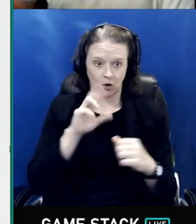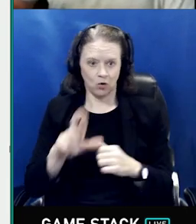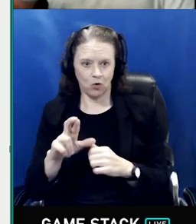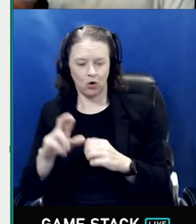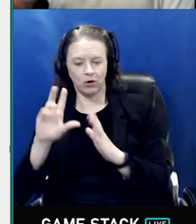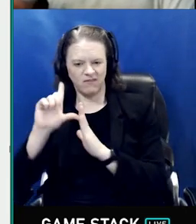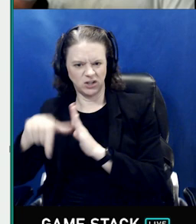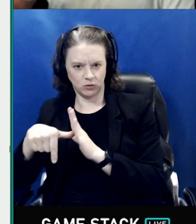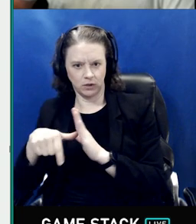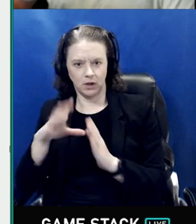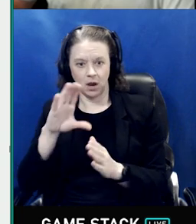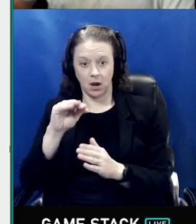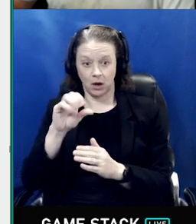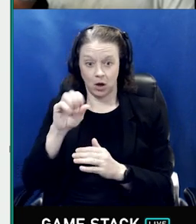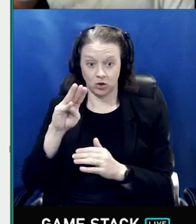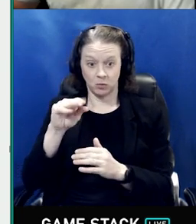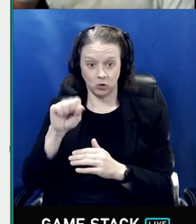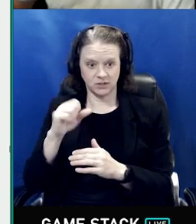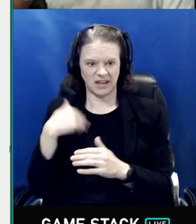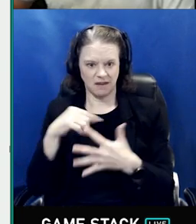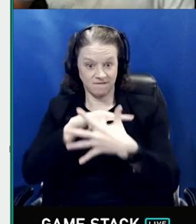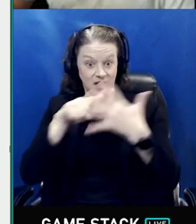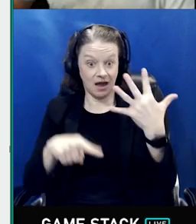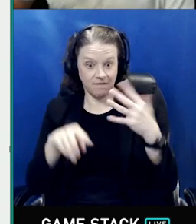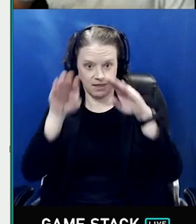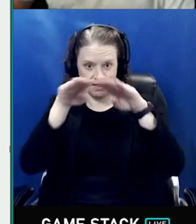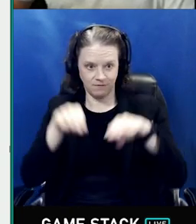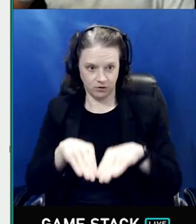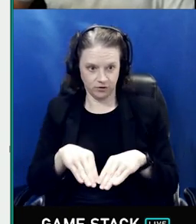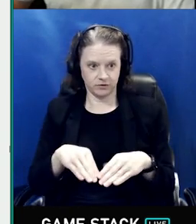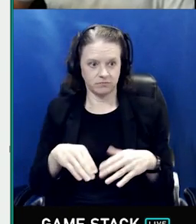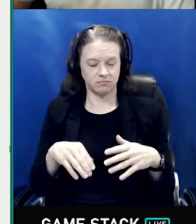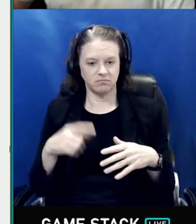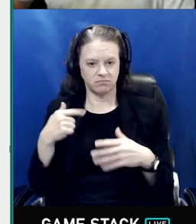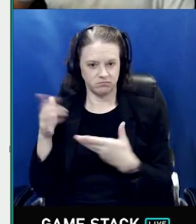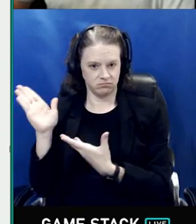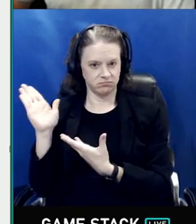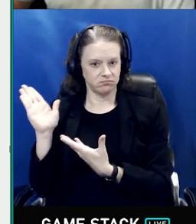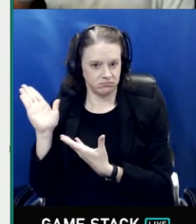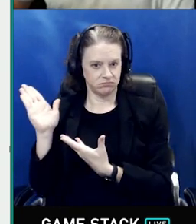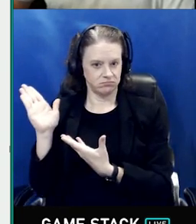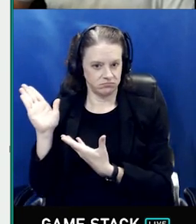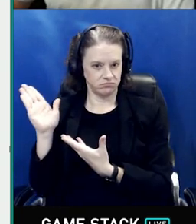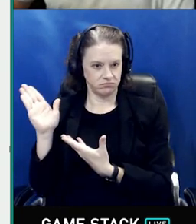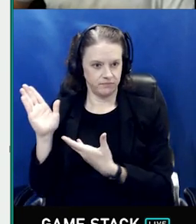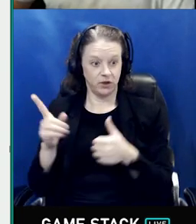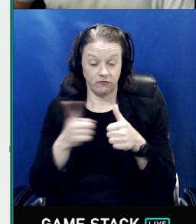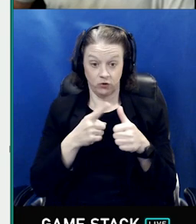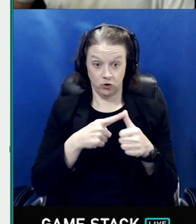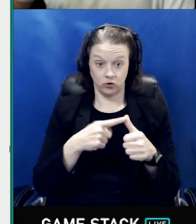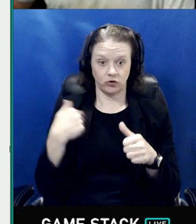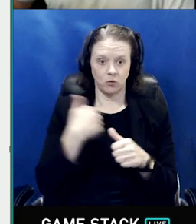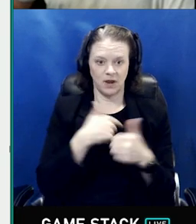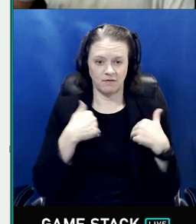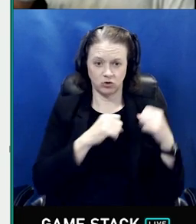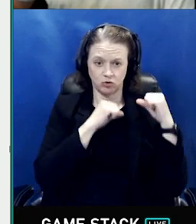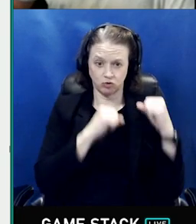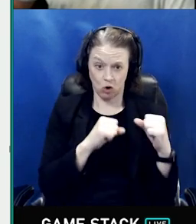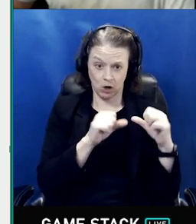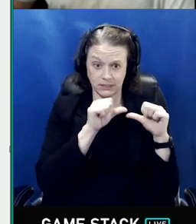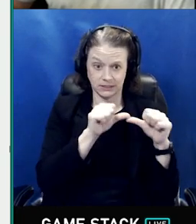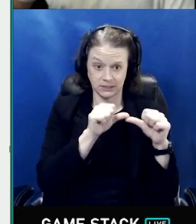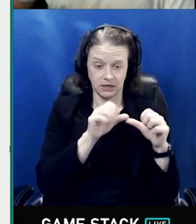to better tune the behavior of your database. And let me go through them here. So first up is strong consistency. Now, strong provides